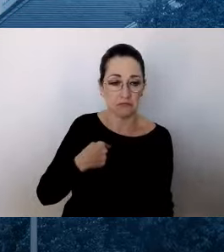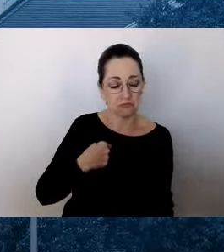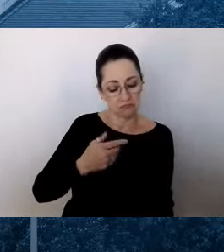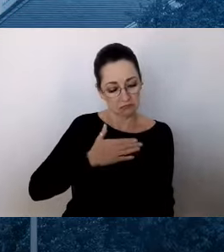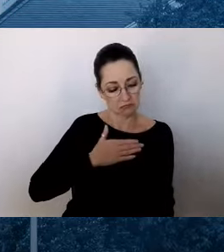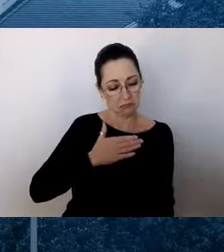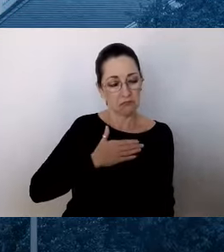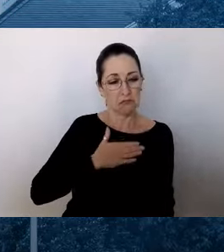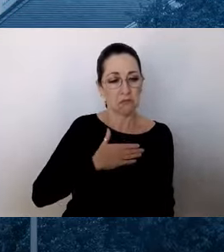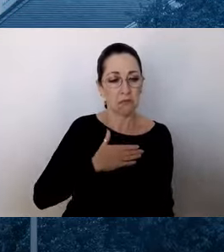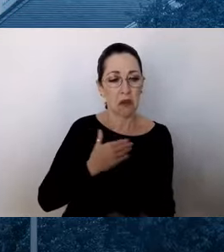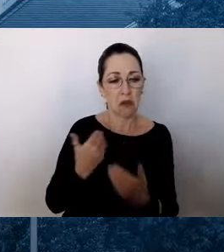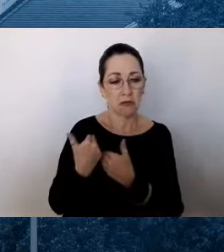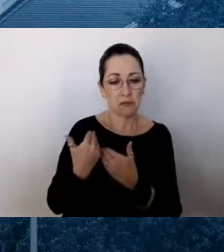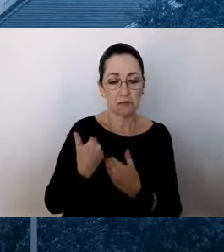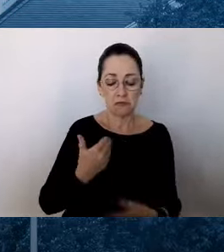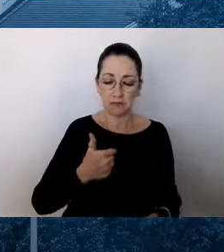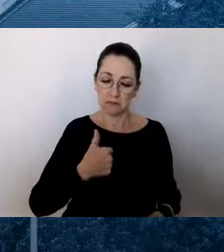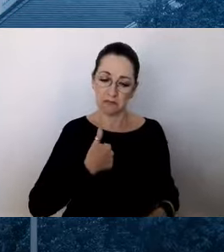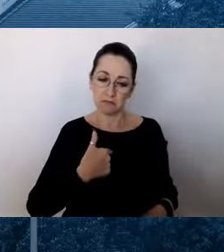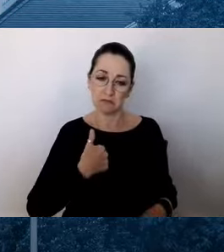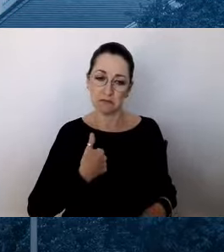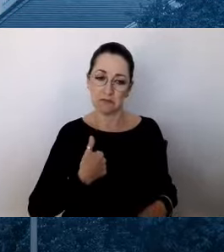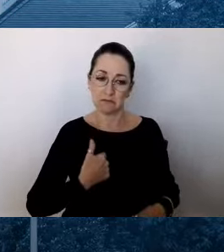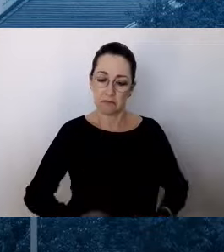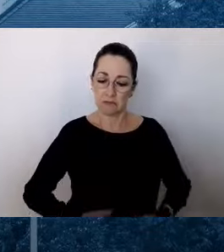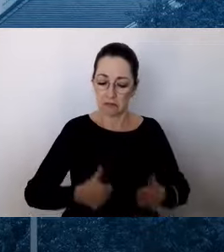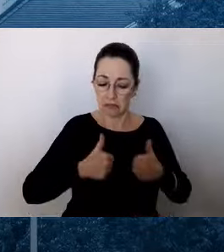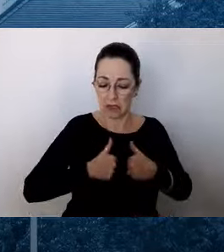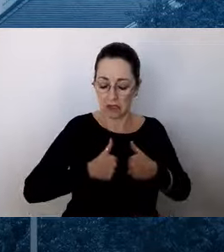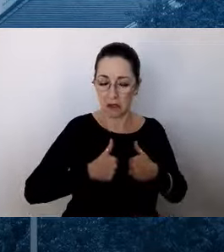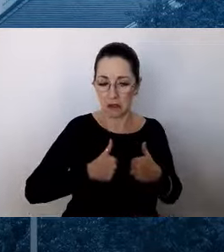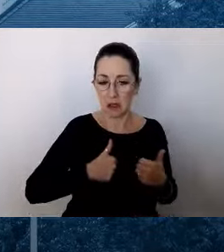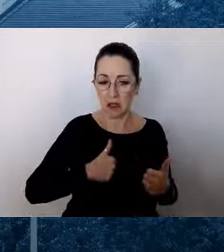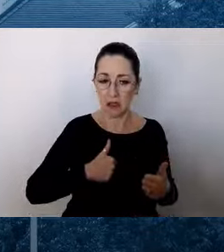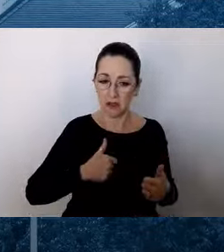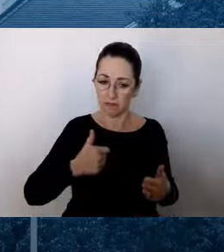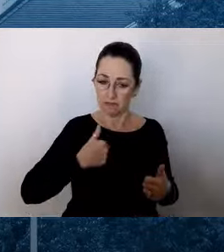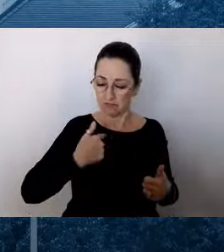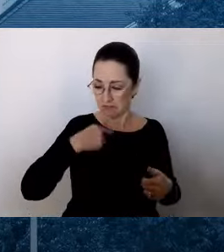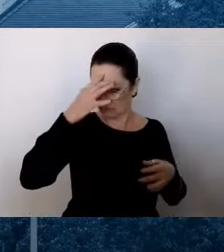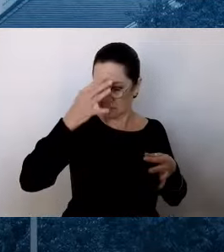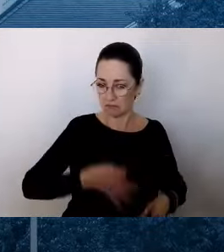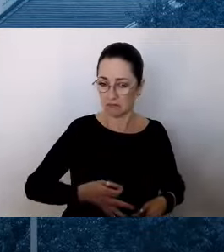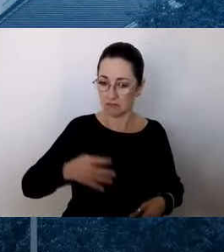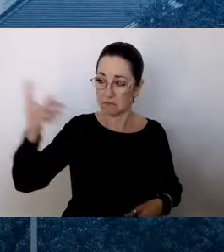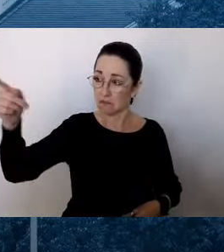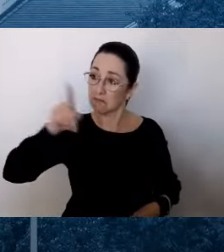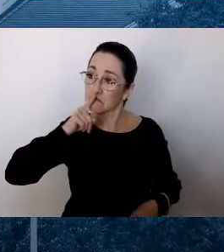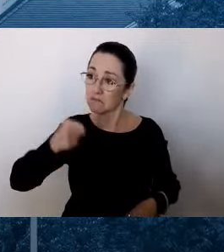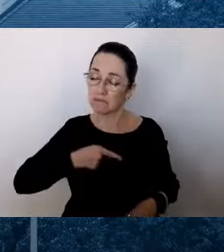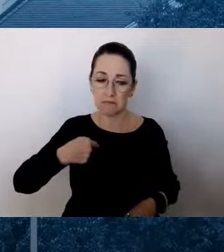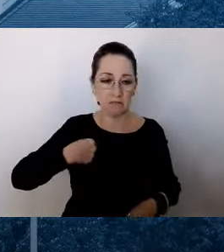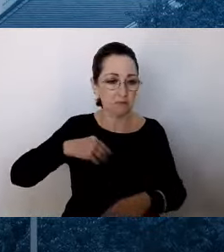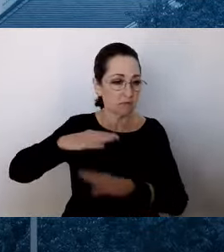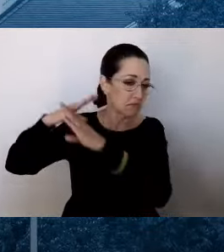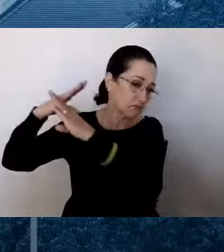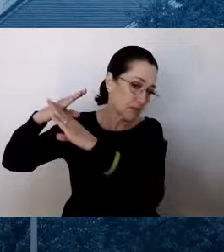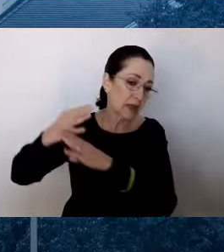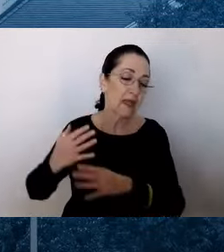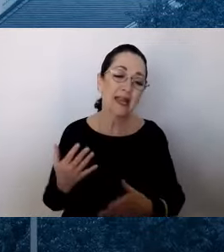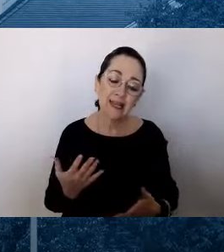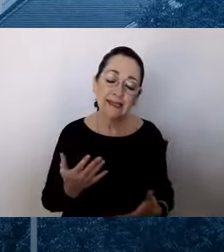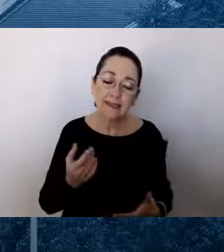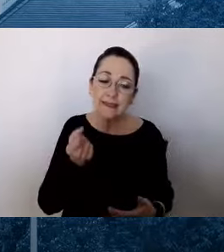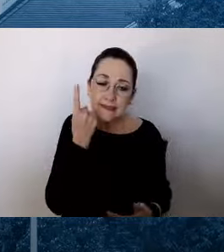invincible. I think that's part of it. And so I think that's, the psychology of it is interesting. And I think